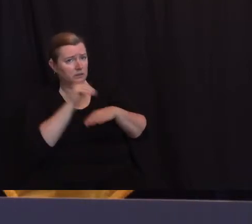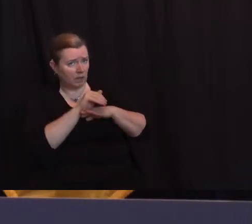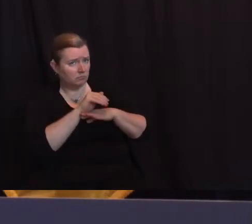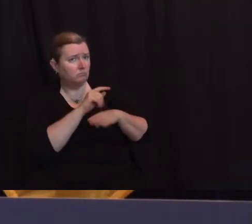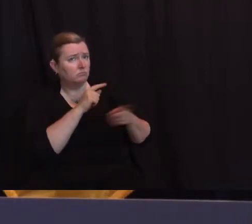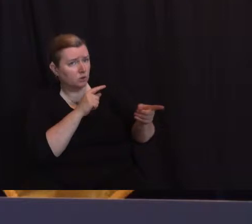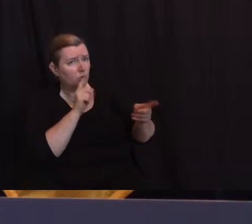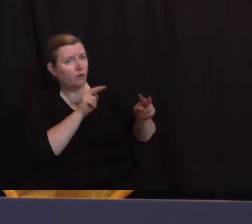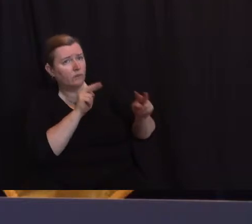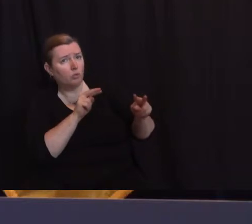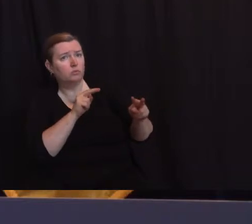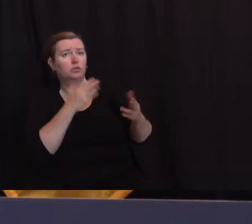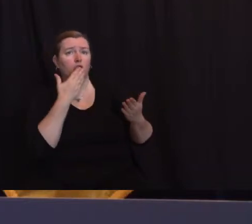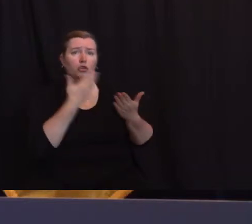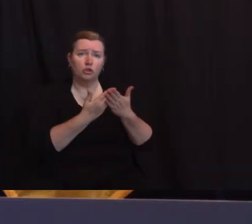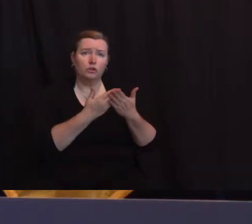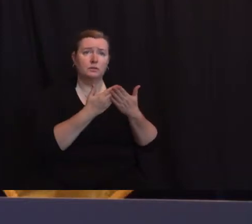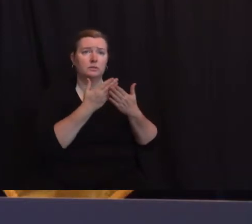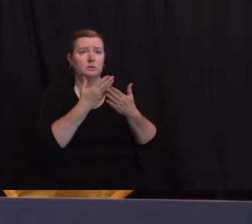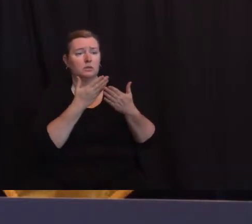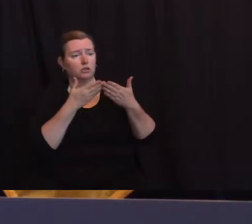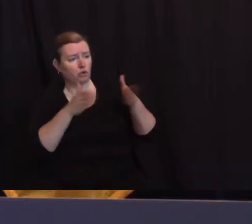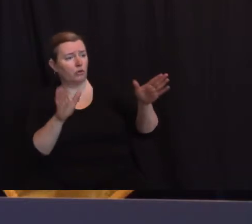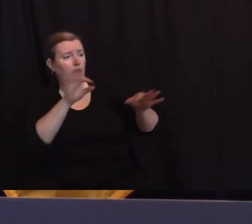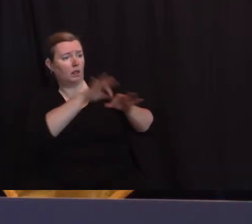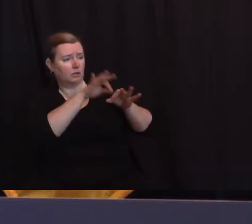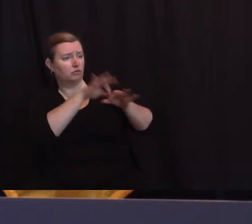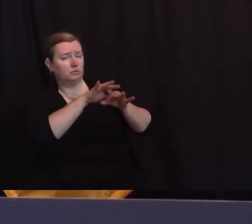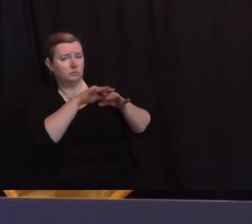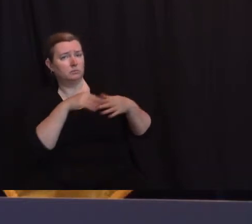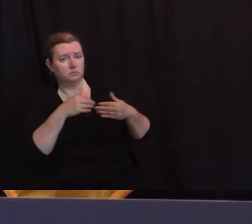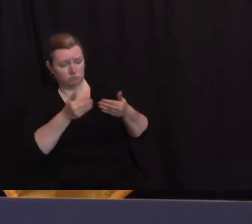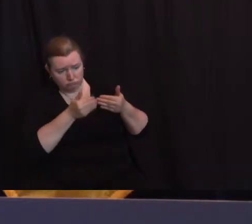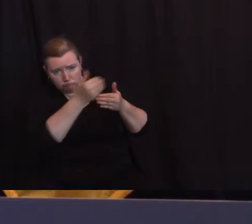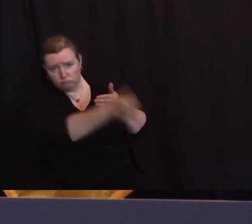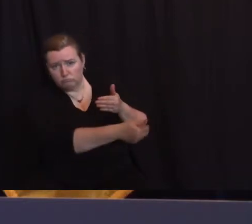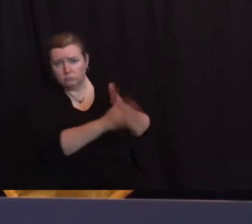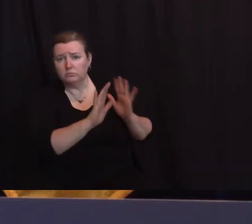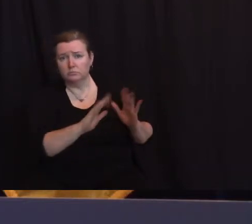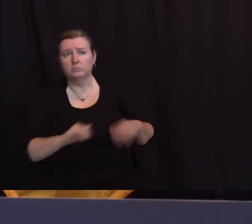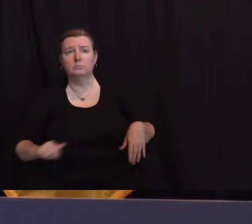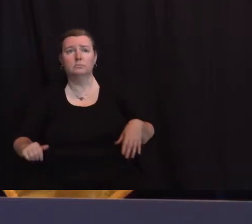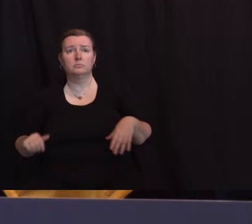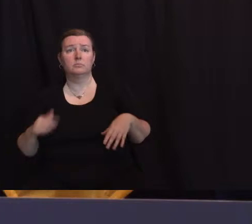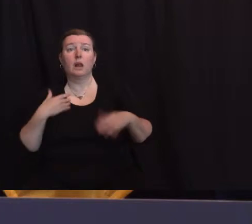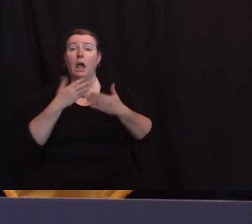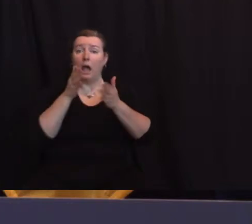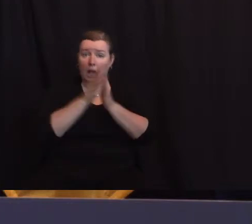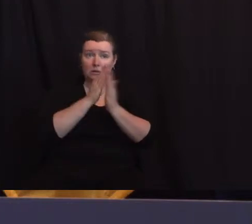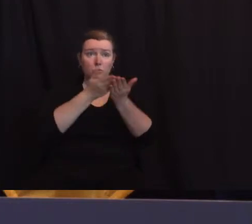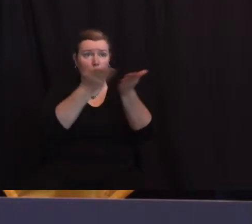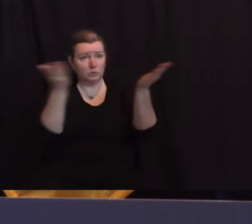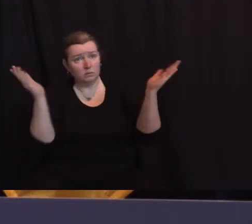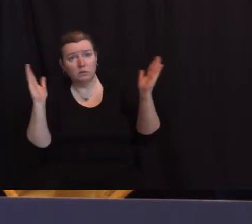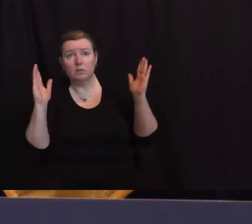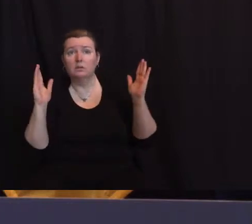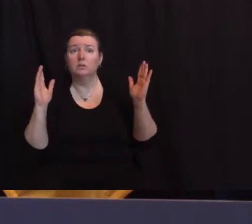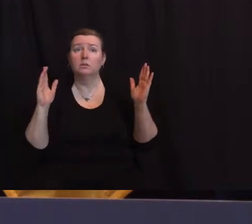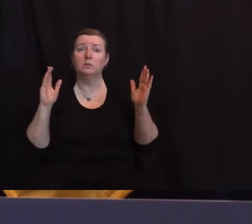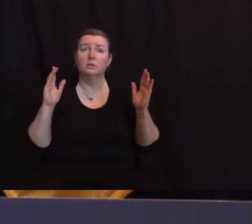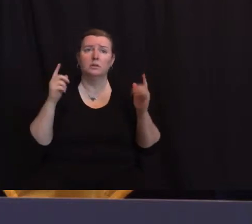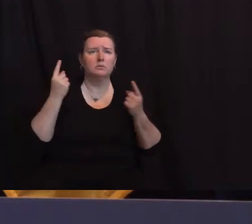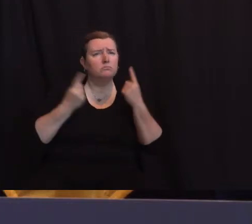a robust general election. I would just ask anybody who